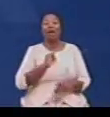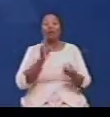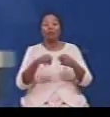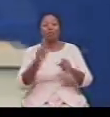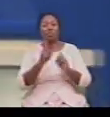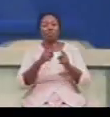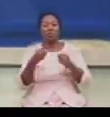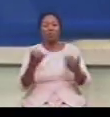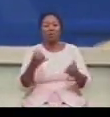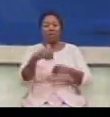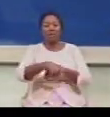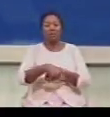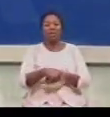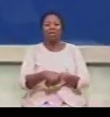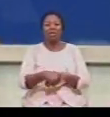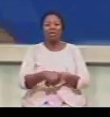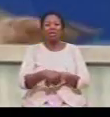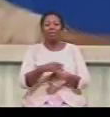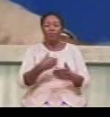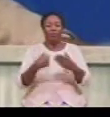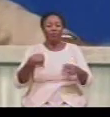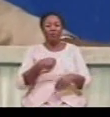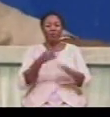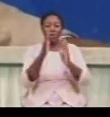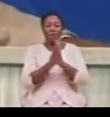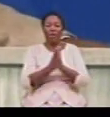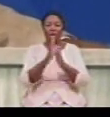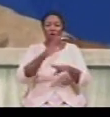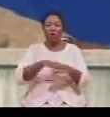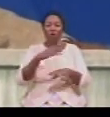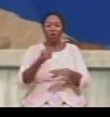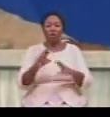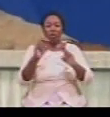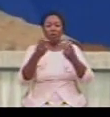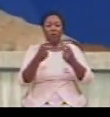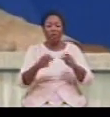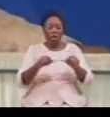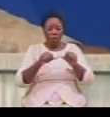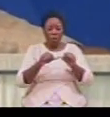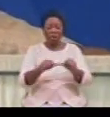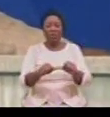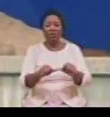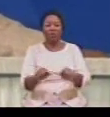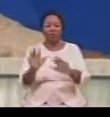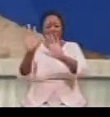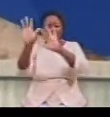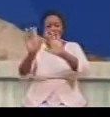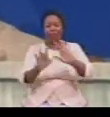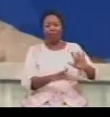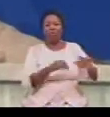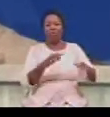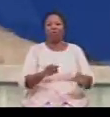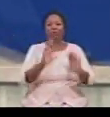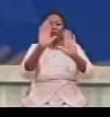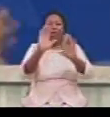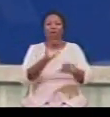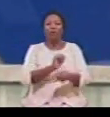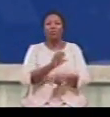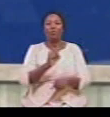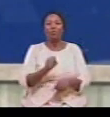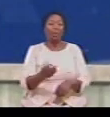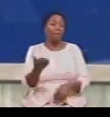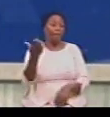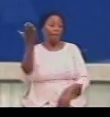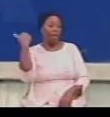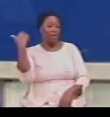you tonight before we pray on the continuous flow of miracles,